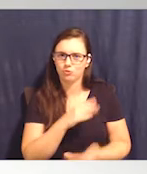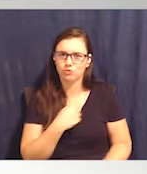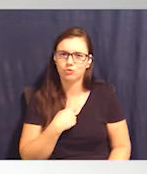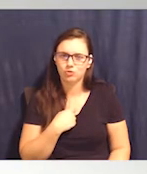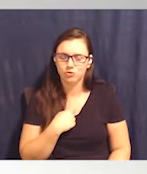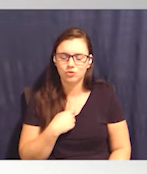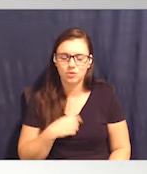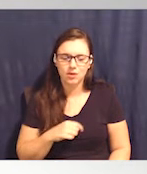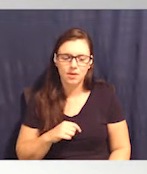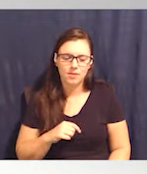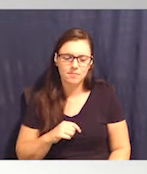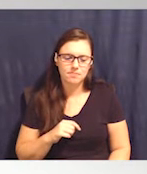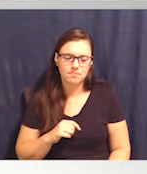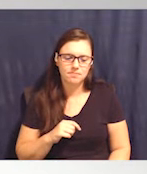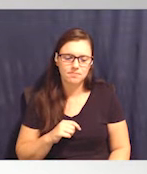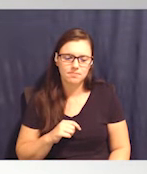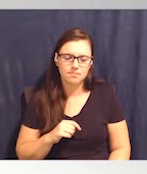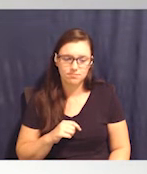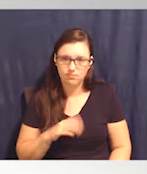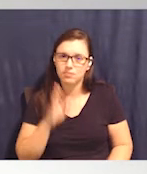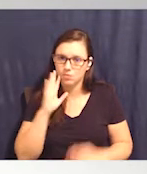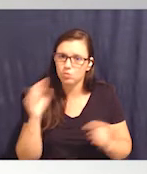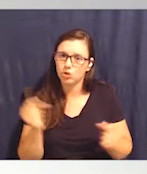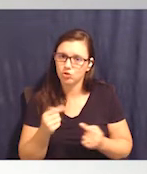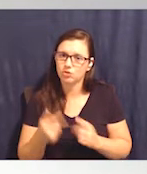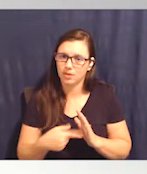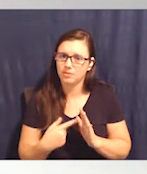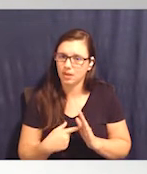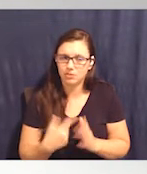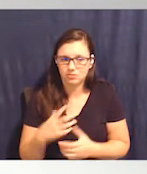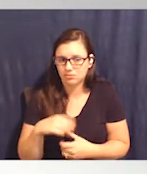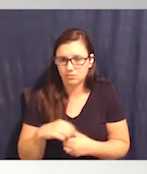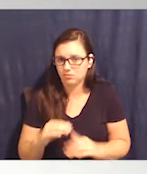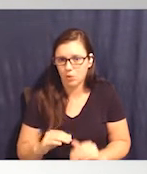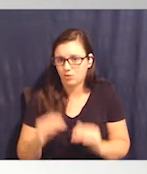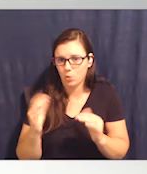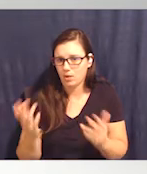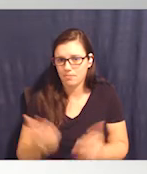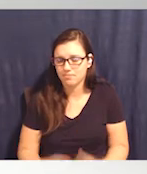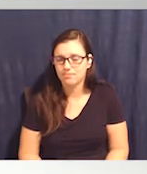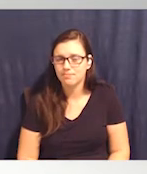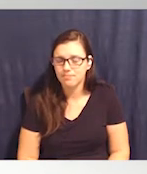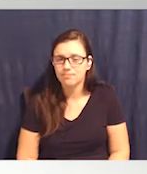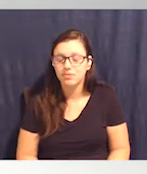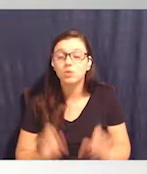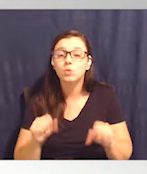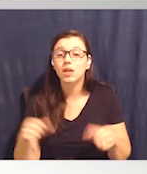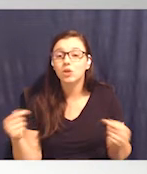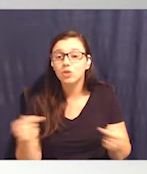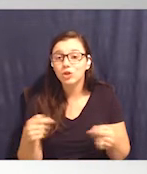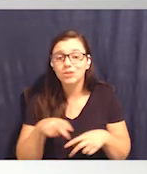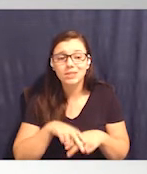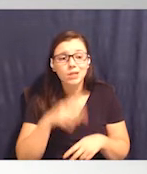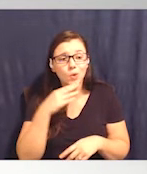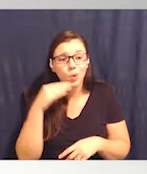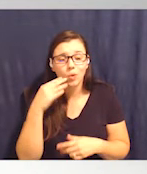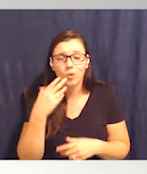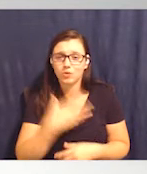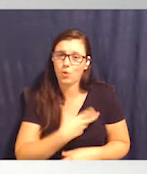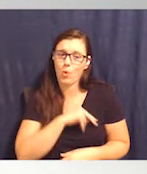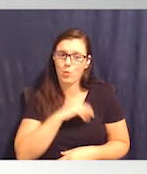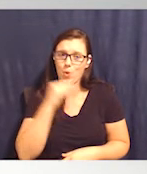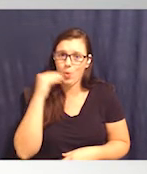You get hurt sometimes. It's part of growing up. You can get hurt sitting in your own home, which he did on